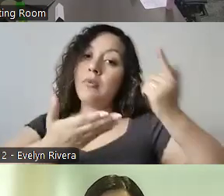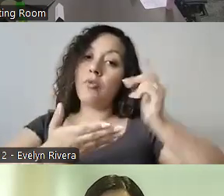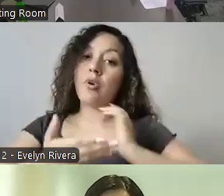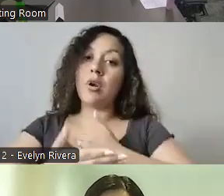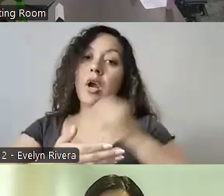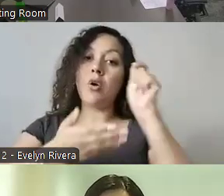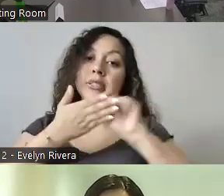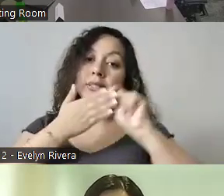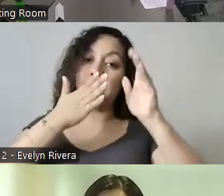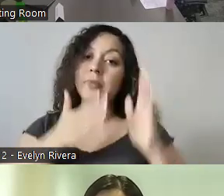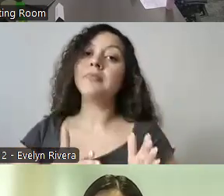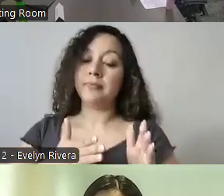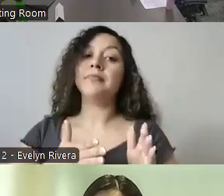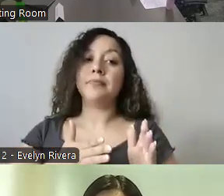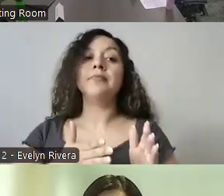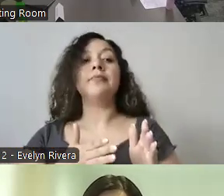go to the next slide.